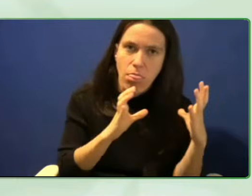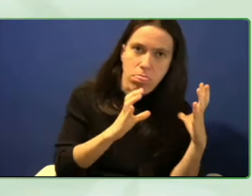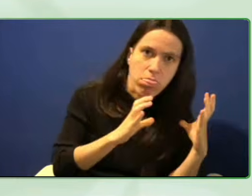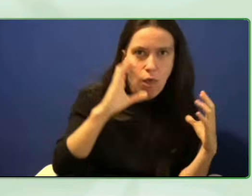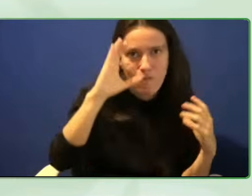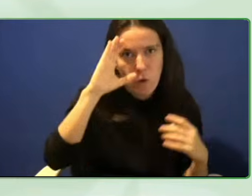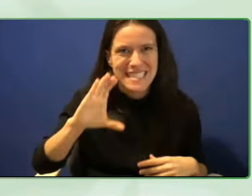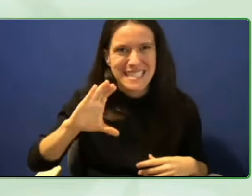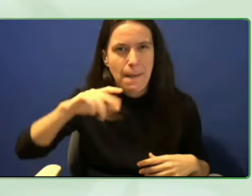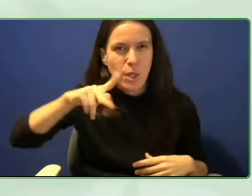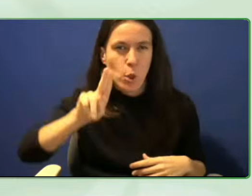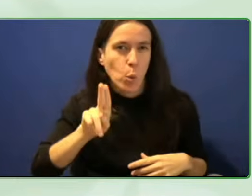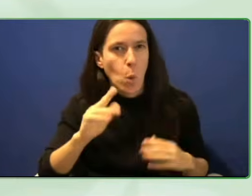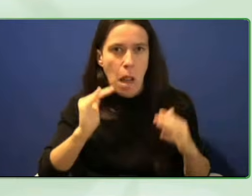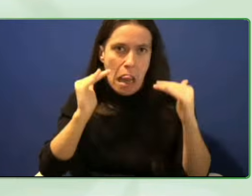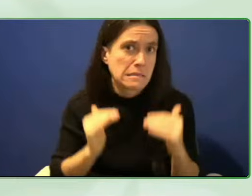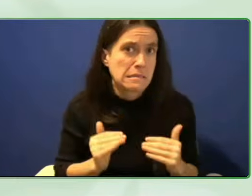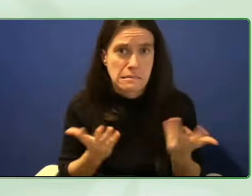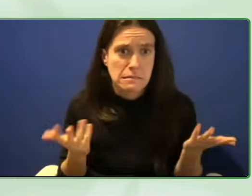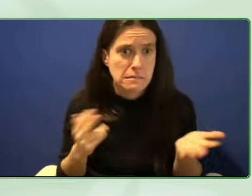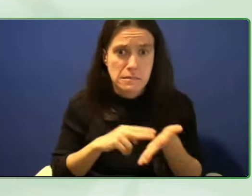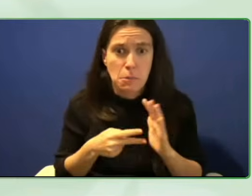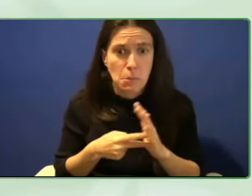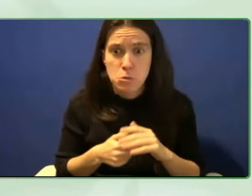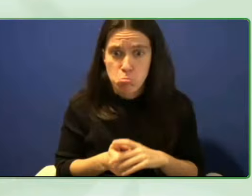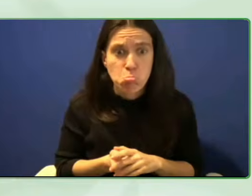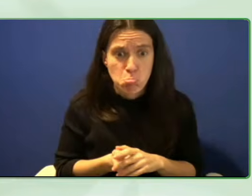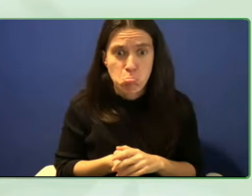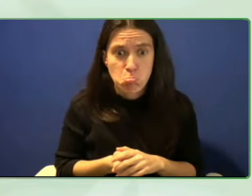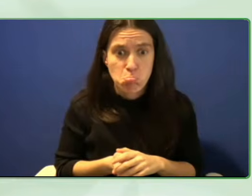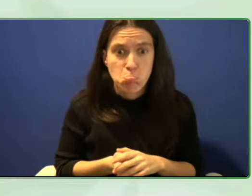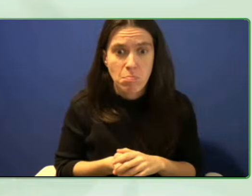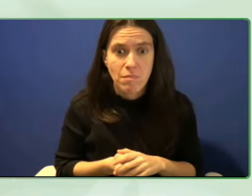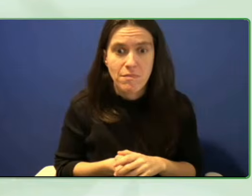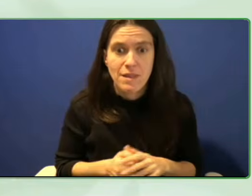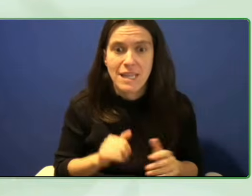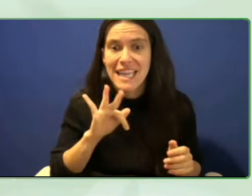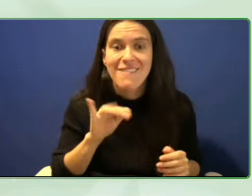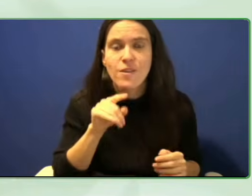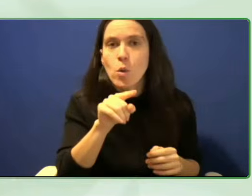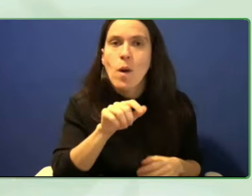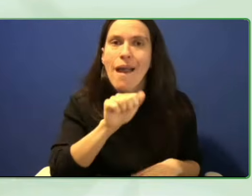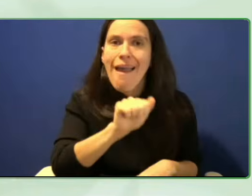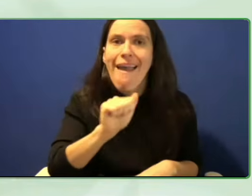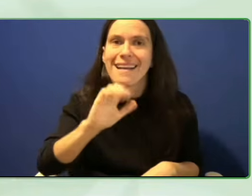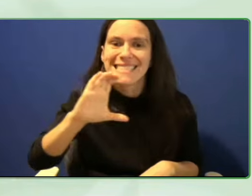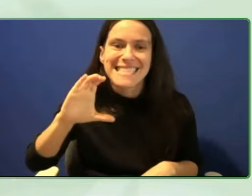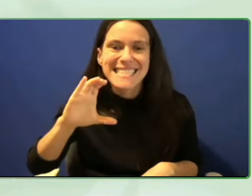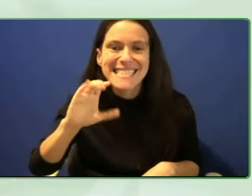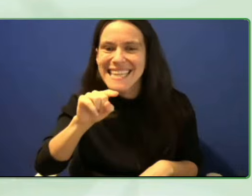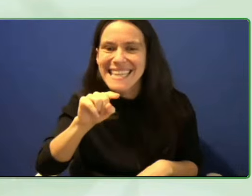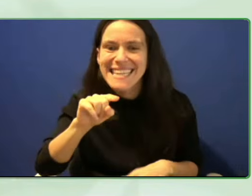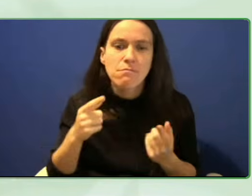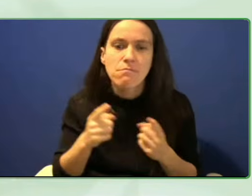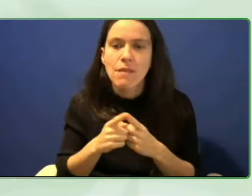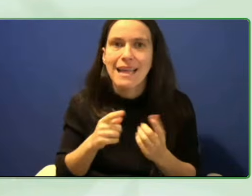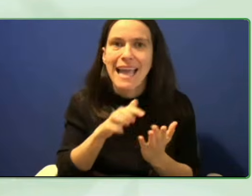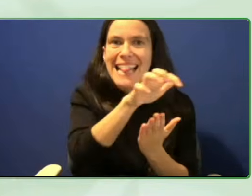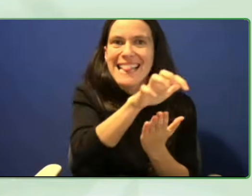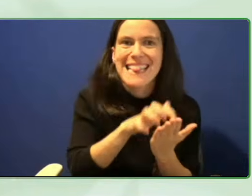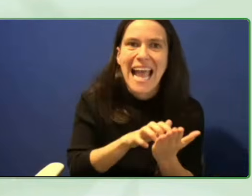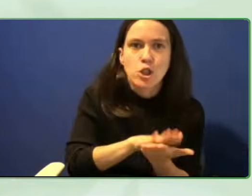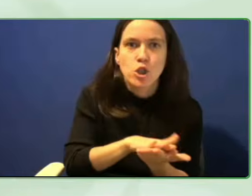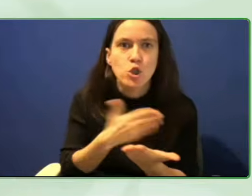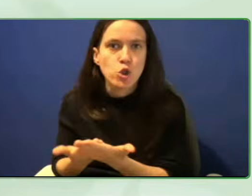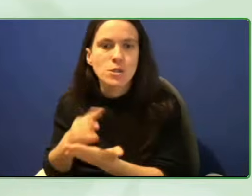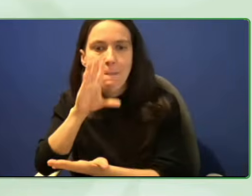and it means also, well, if you're using it for AAC, so if you're using a kind of a text-to-speech or symbol-to-speech